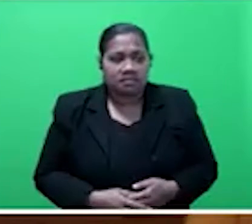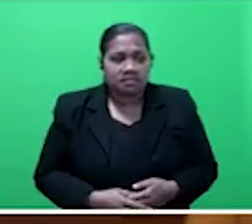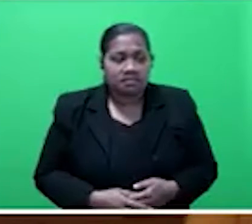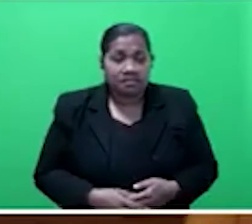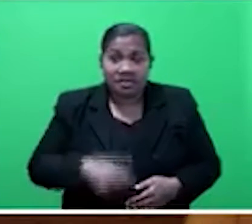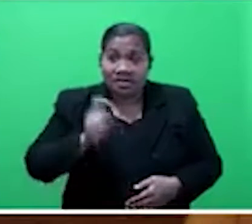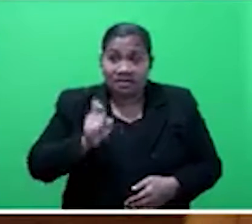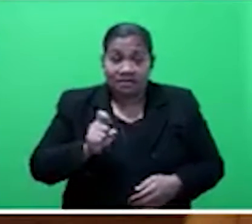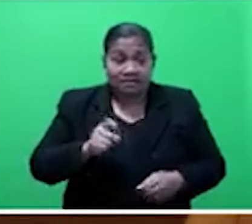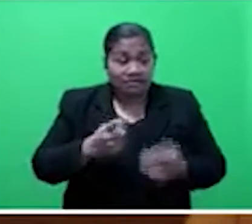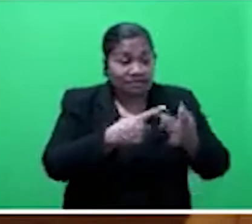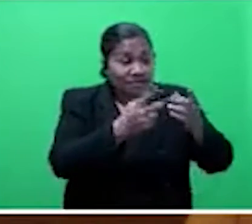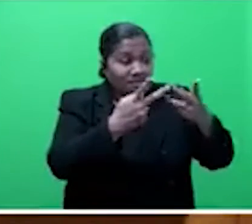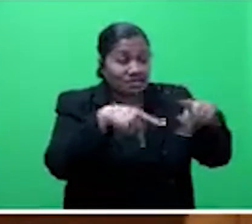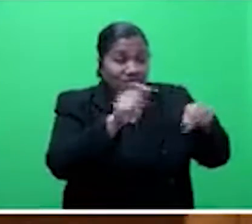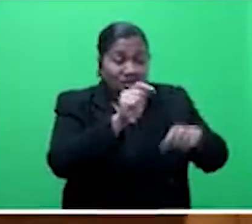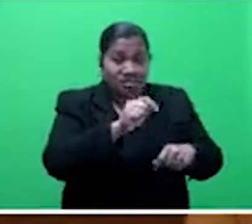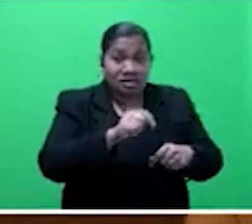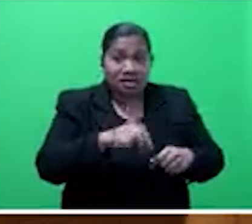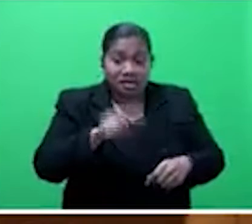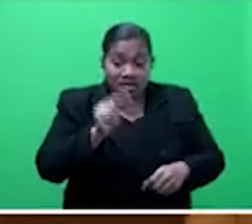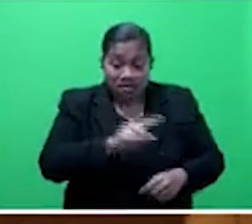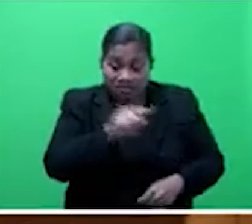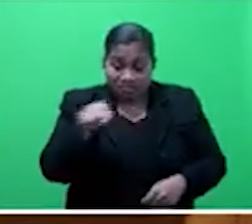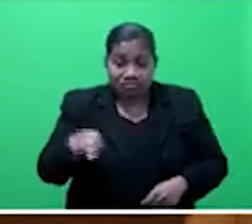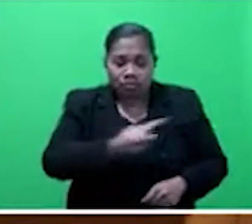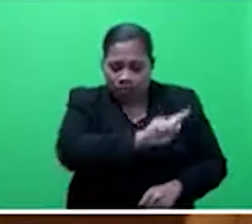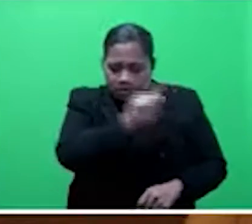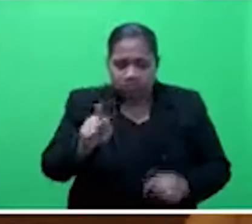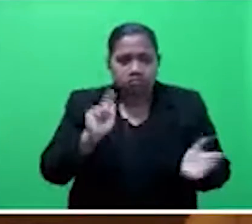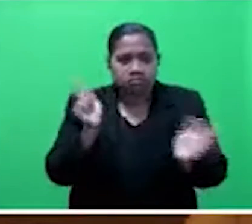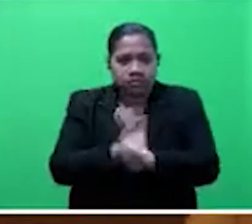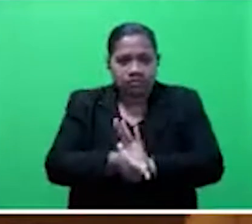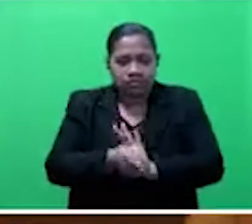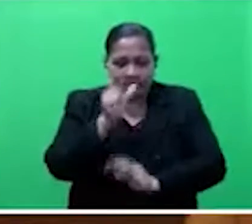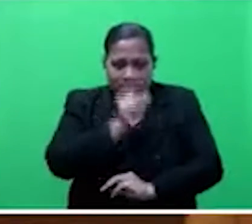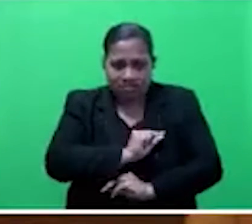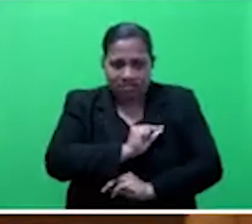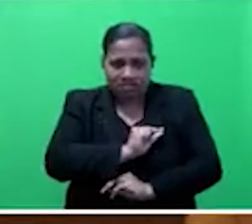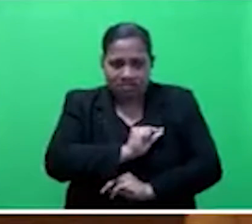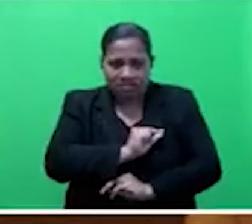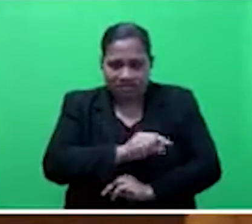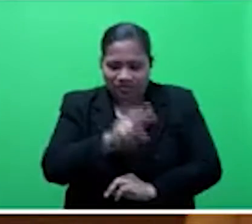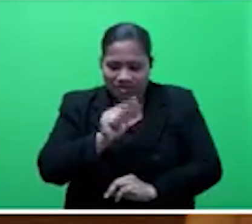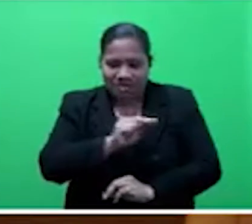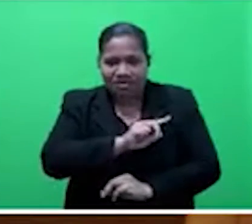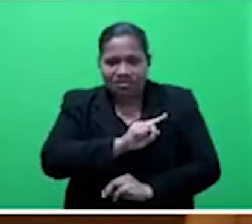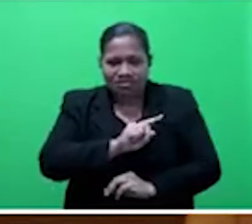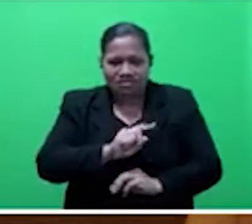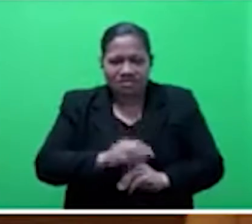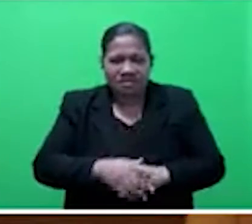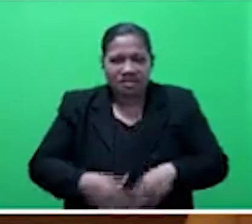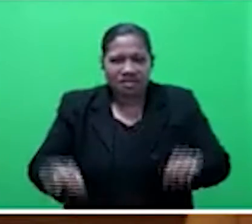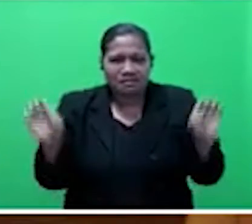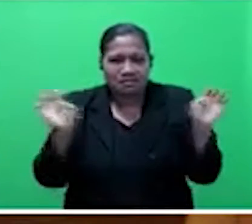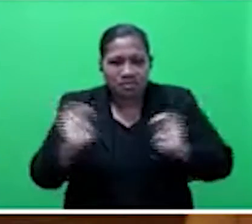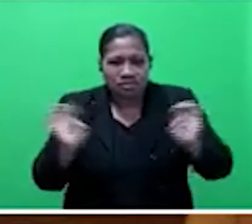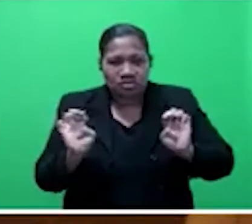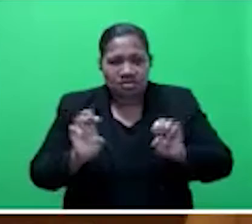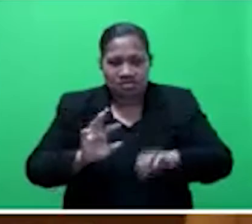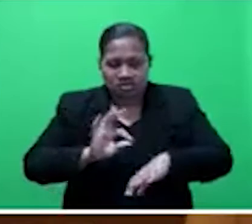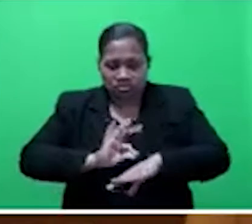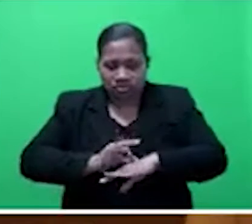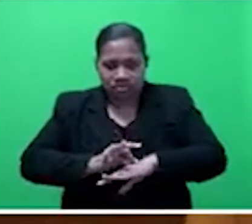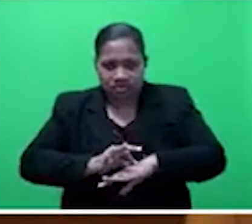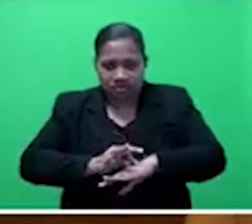urgent high-level medical care for their conditions. This allocation ensures the equitable availability of high-level health